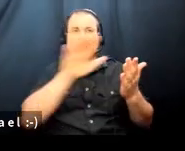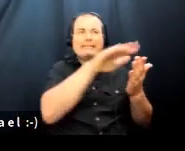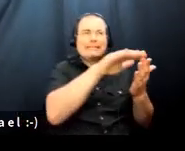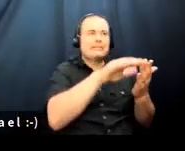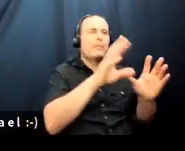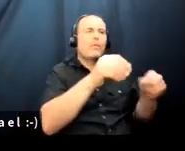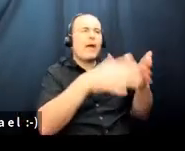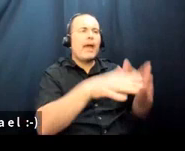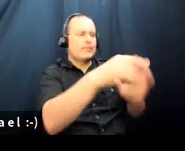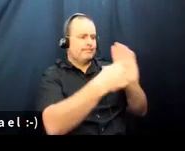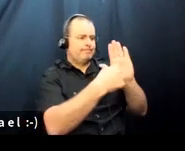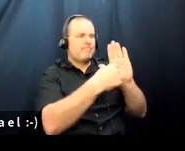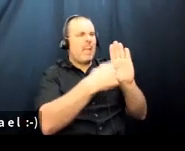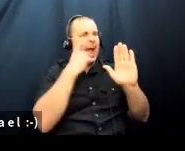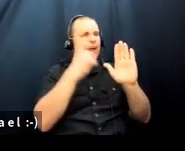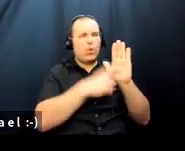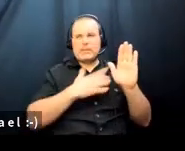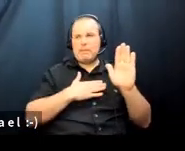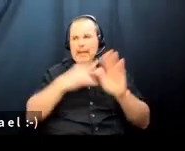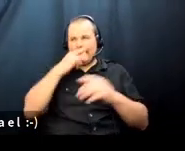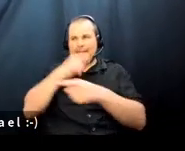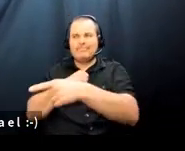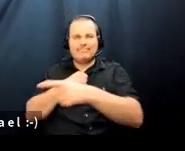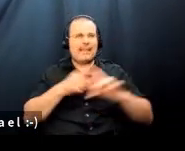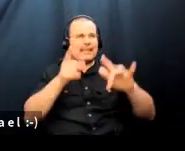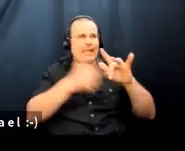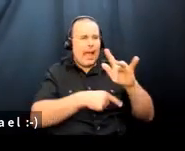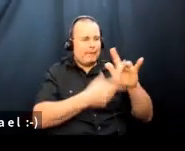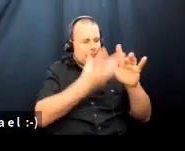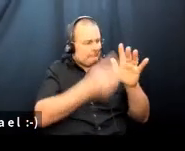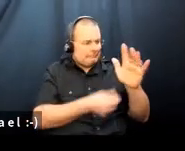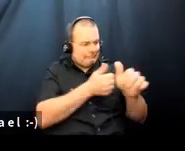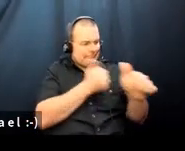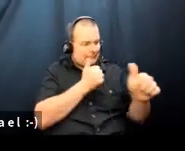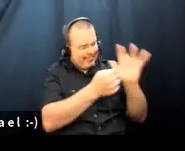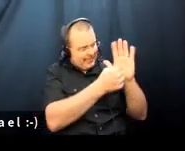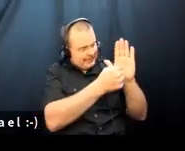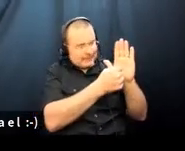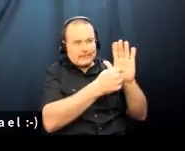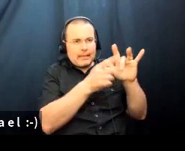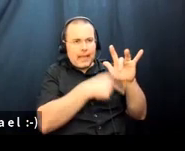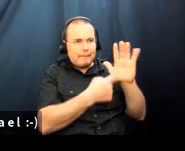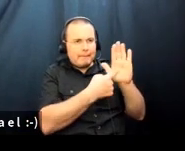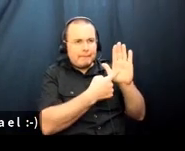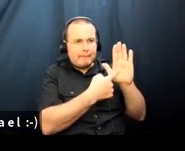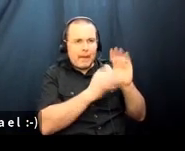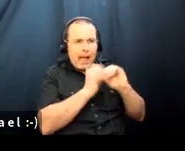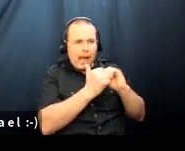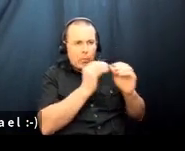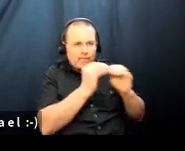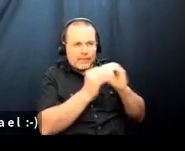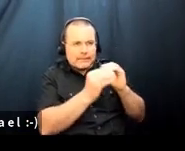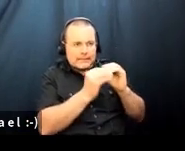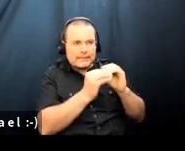say, okay, I noticed my kid has a gap in this area. How are we going to fix that? Because that's really what you want to